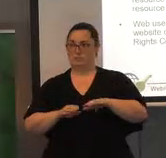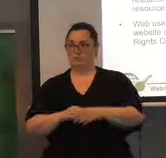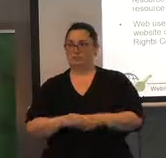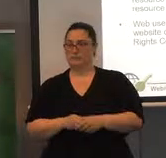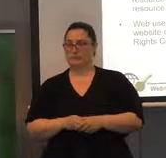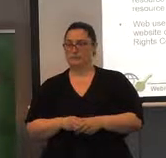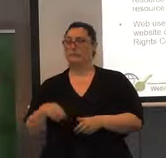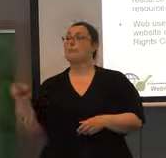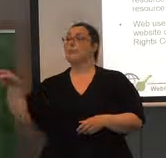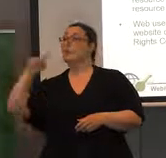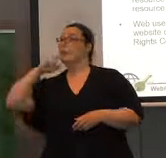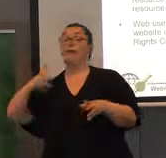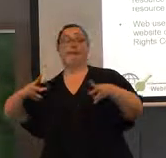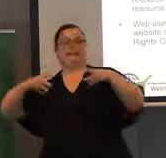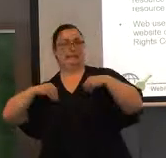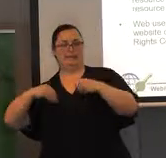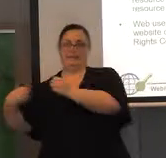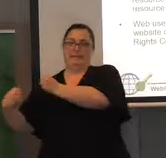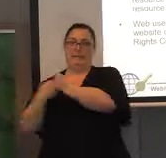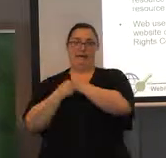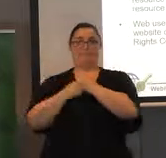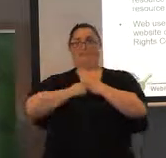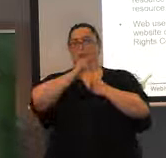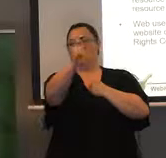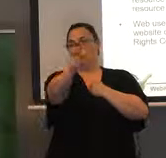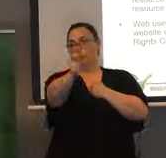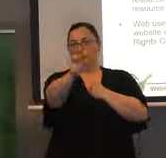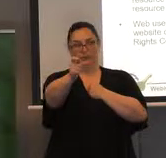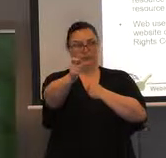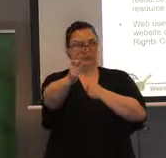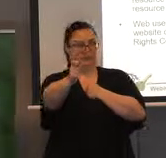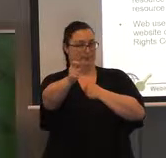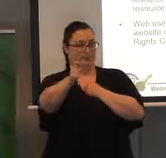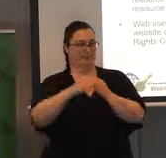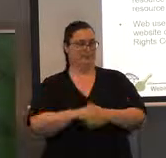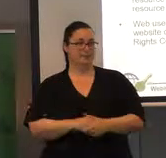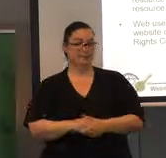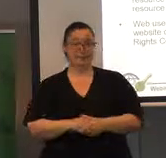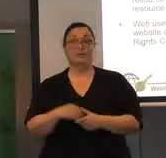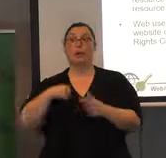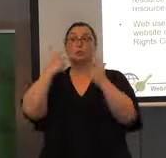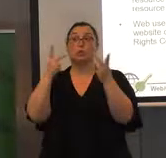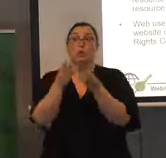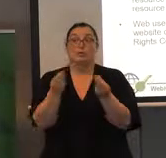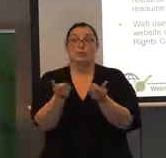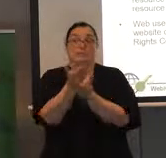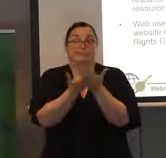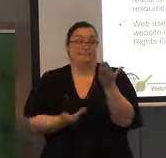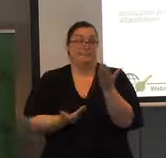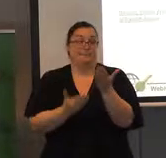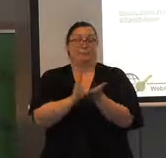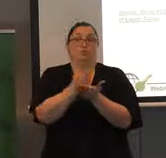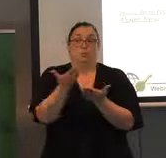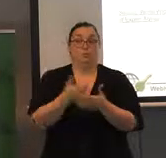the person leave to sue you civilly, and they will assist them where it looks like a good case. And we'll be coming up with one of those good cases